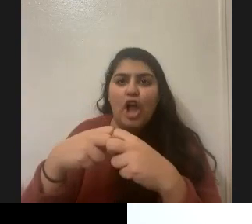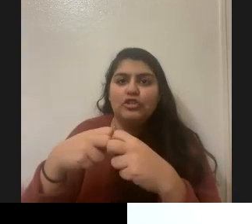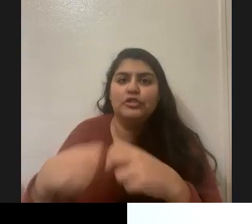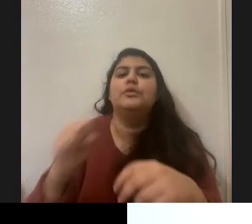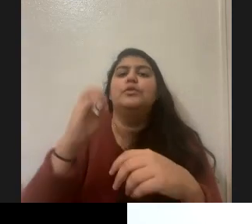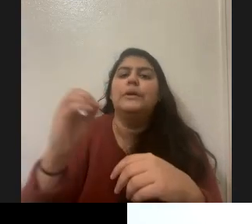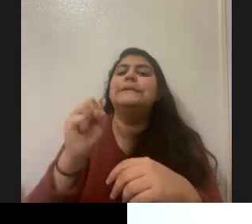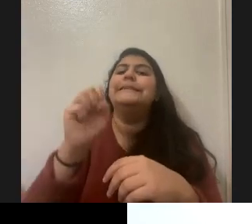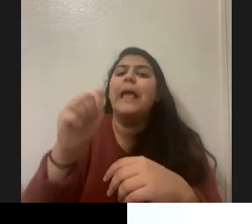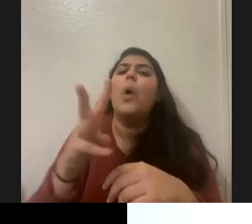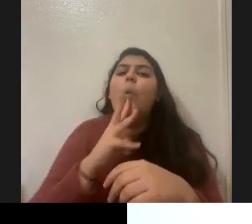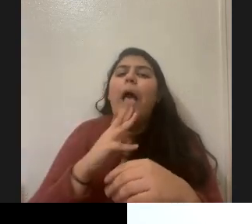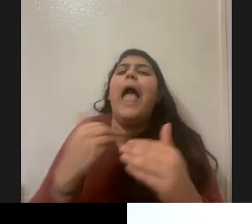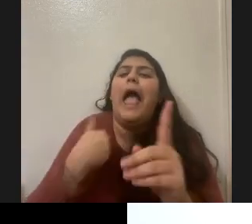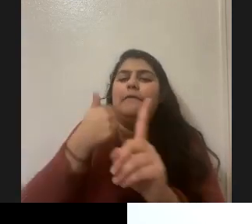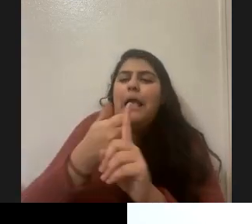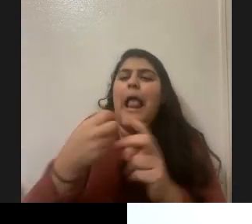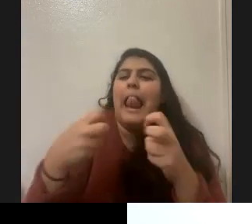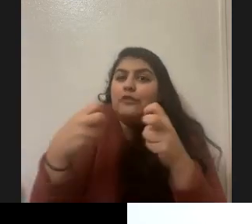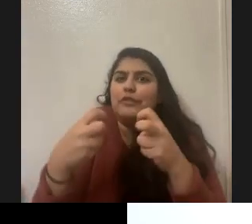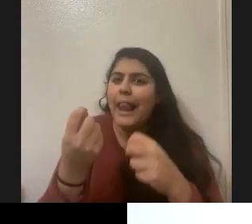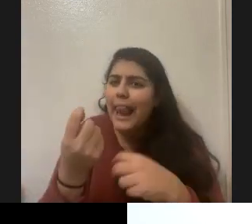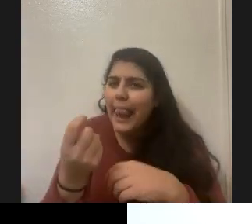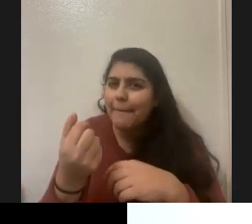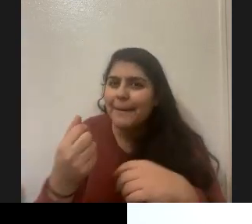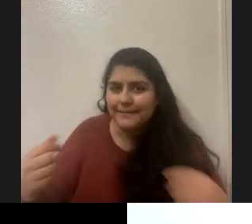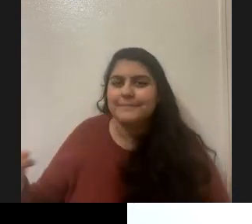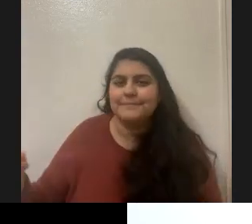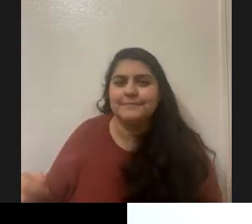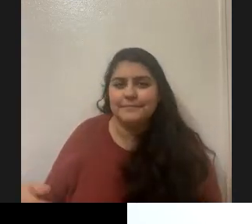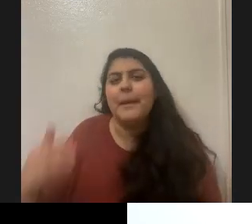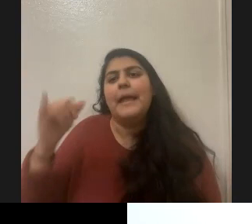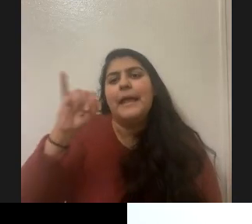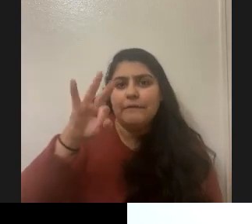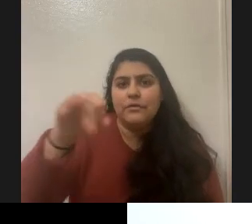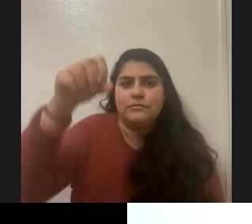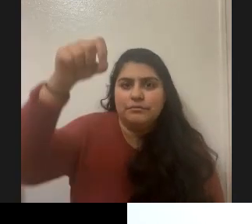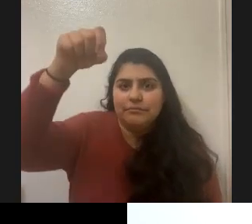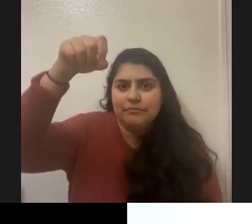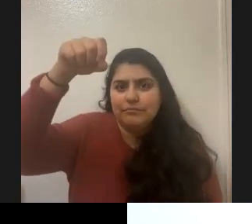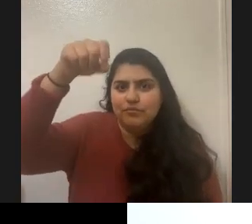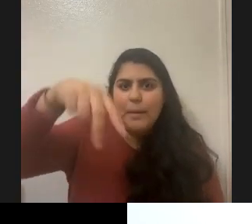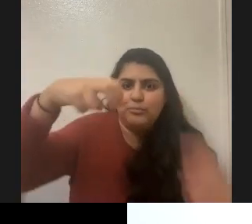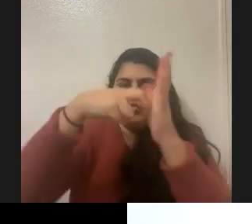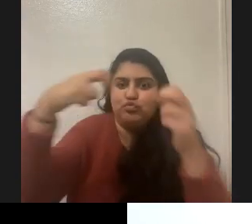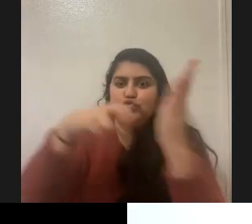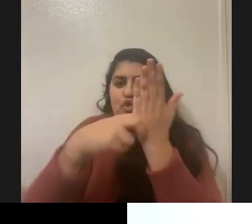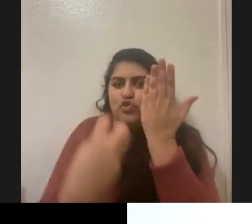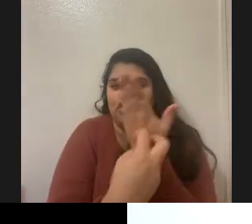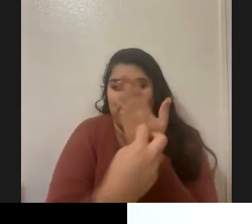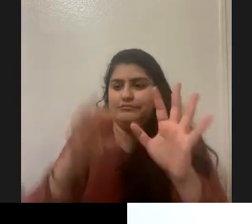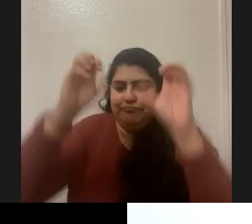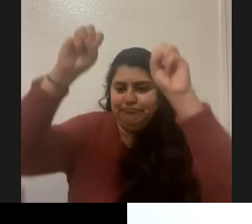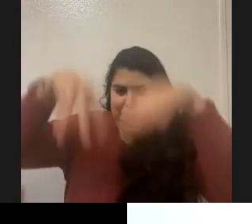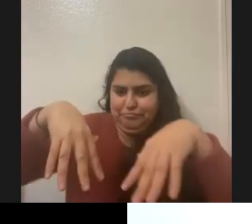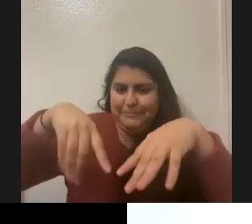actually very slightly electrically Right. charged. Like if you drop toaster in it or something, you get shocked a little bit. But it's